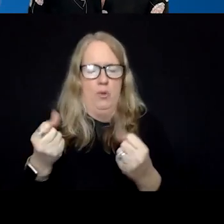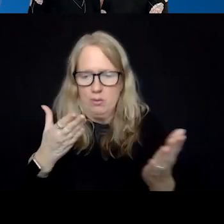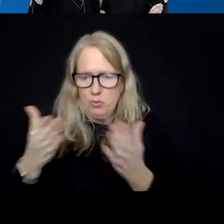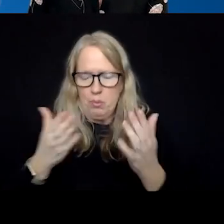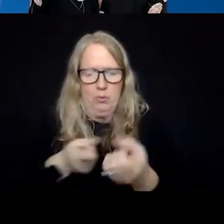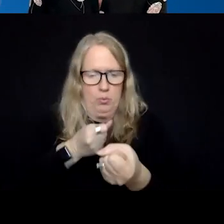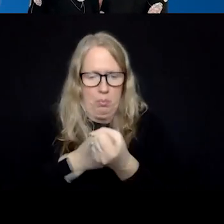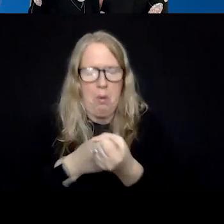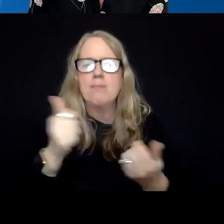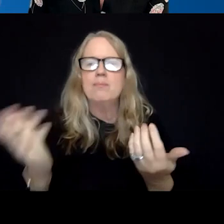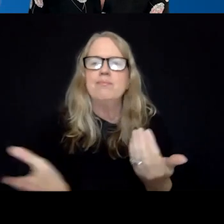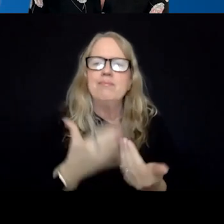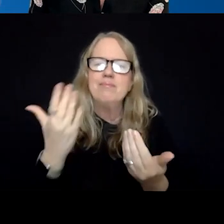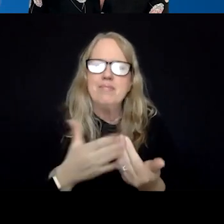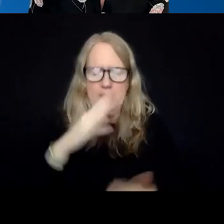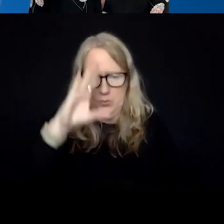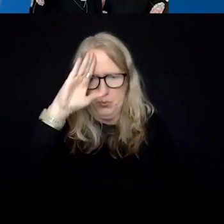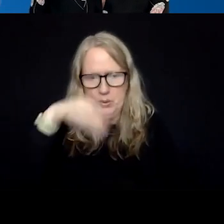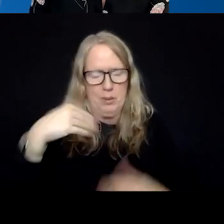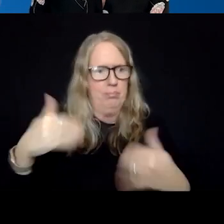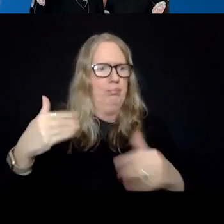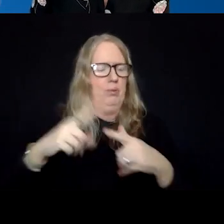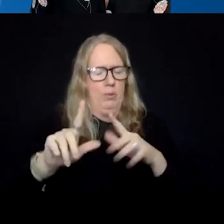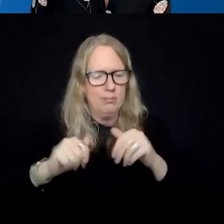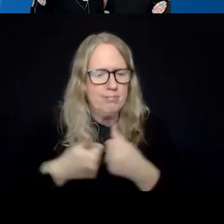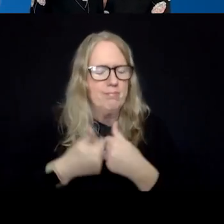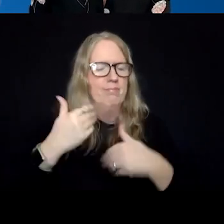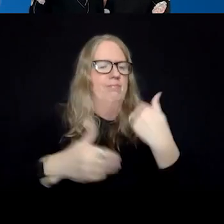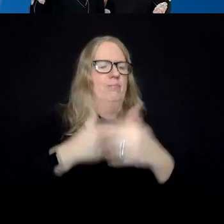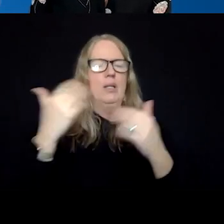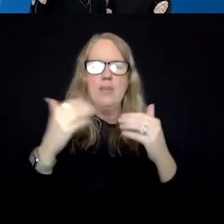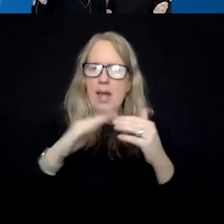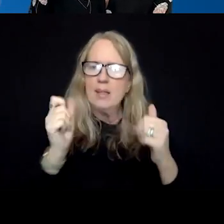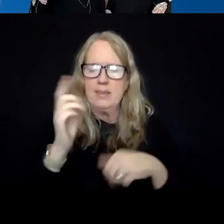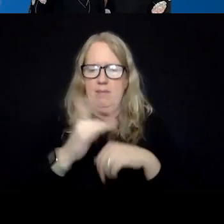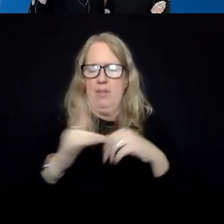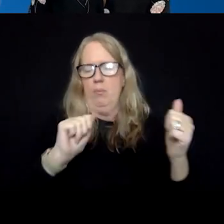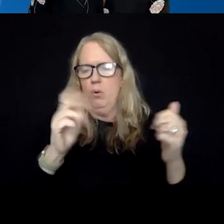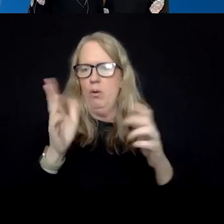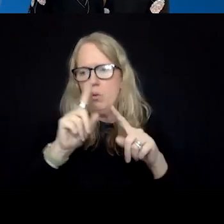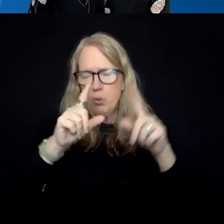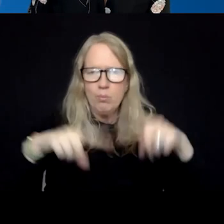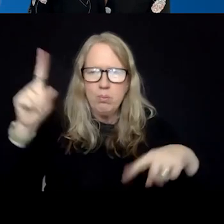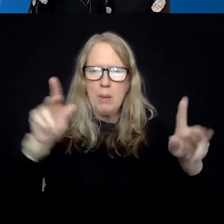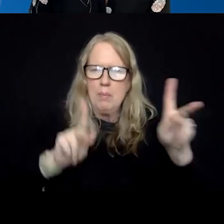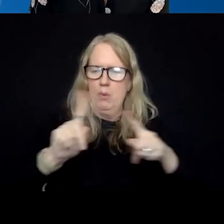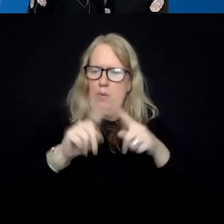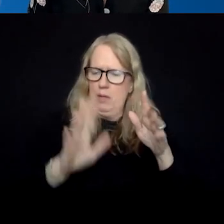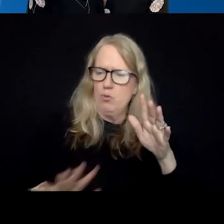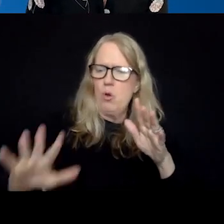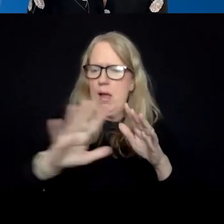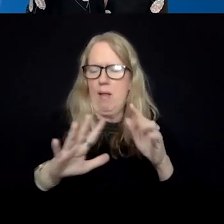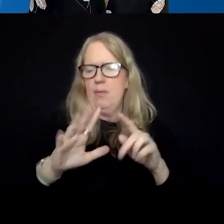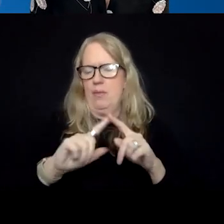again, while that's easy to say, we know that we've got an uphill battle to make sure that it's ubiquitously available across the country. Next slide, please.